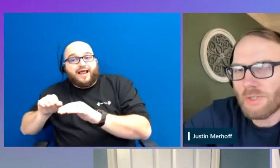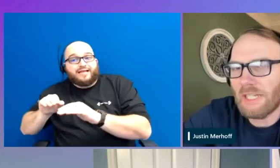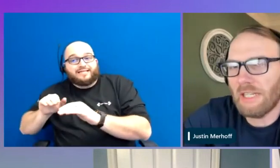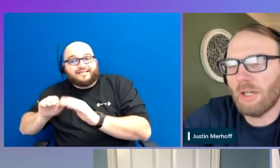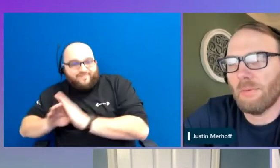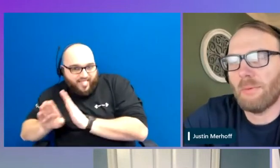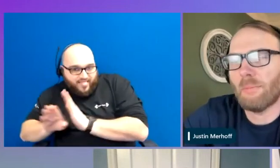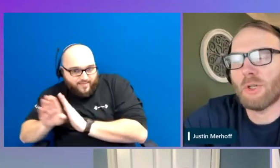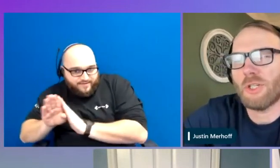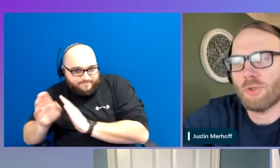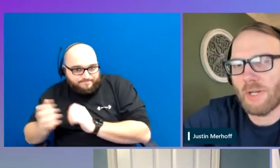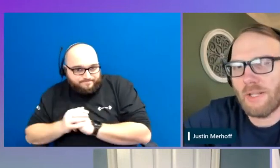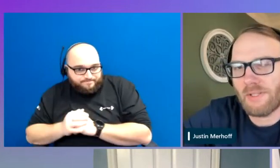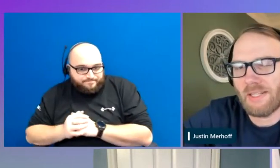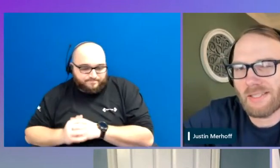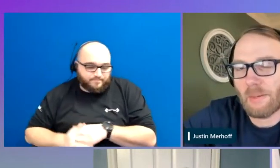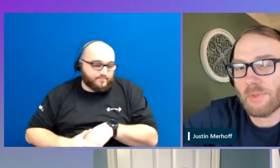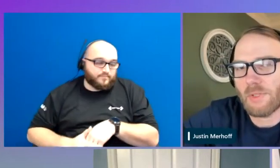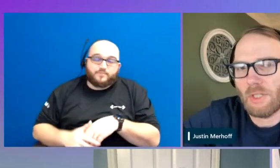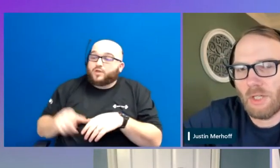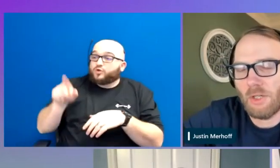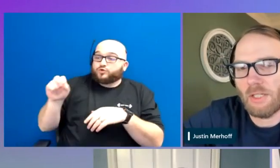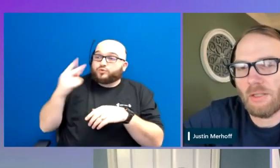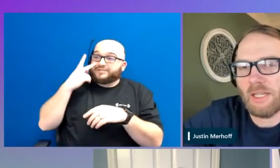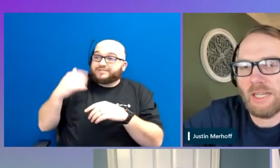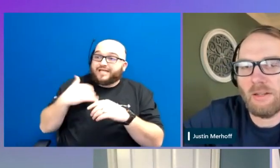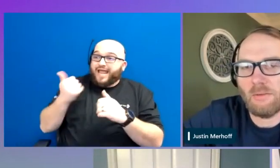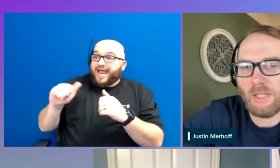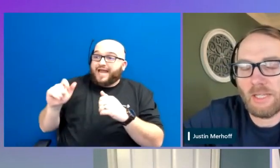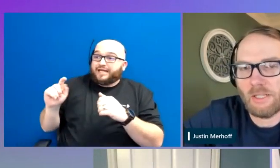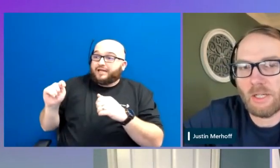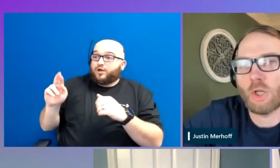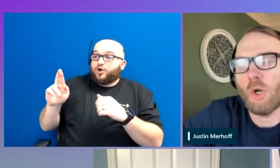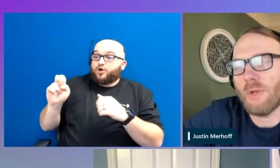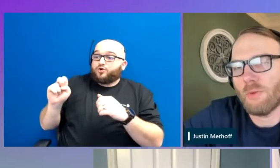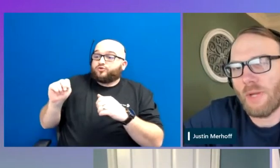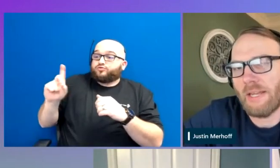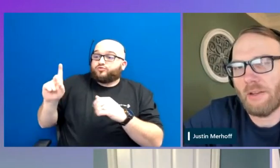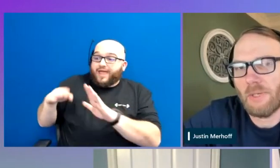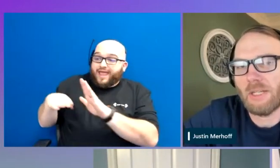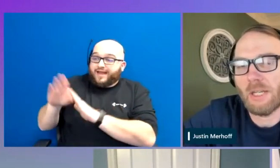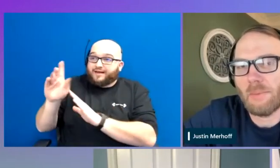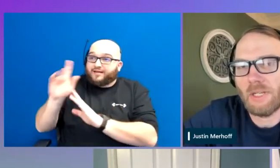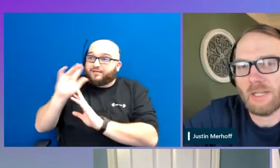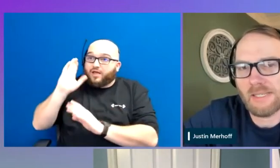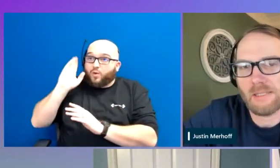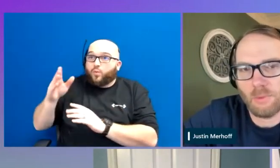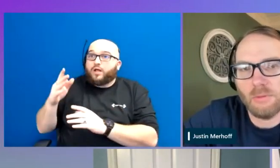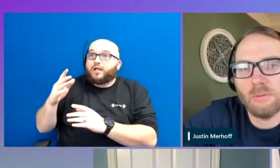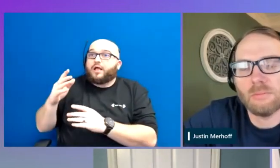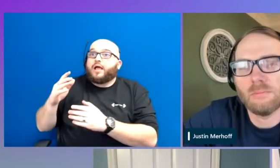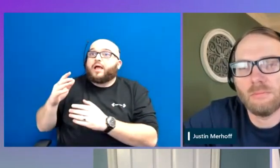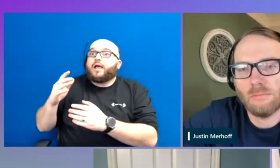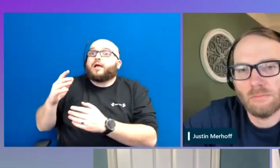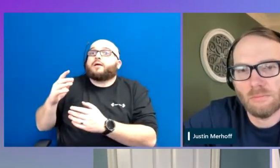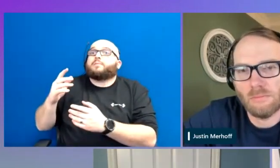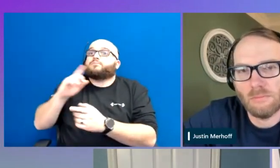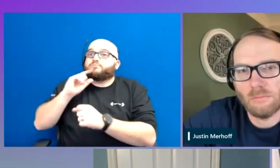So do you see any emerging trends in cybersecurity that are going the way of becoming accessible?